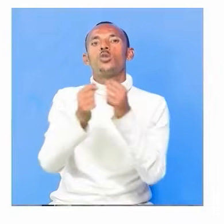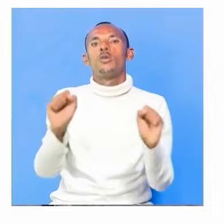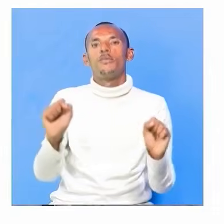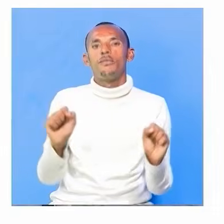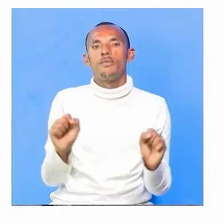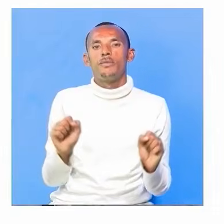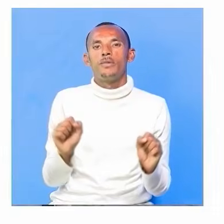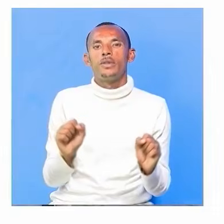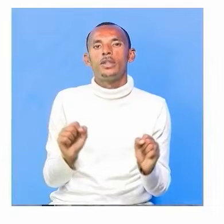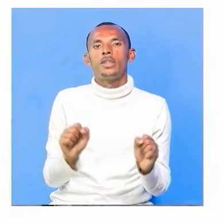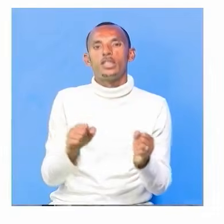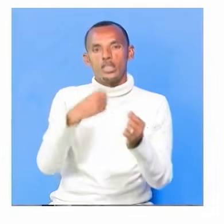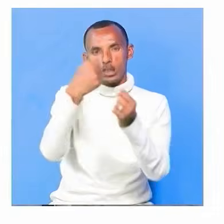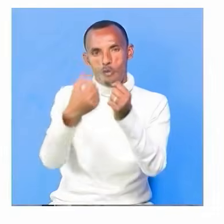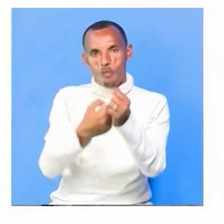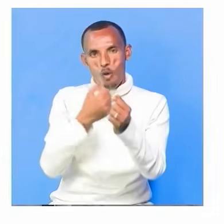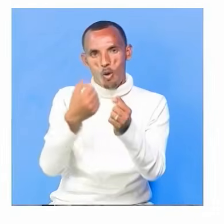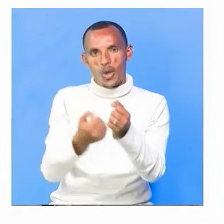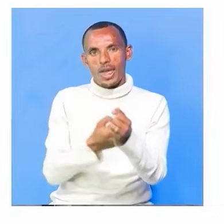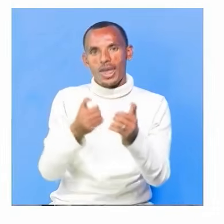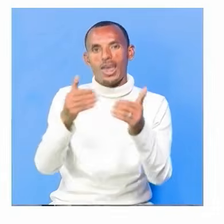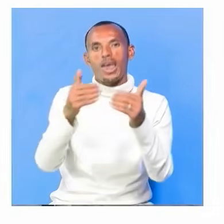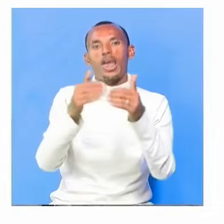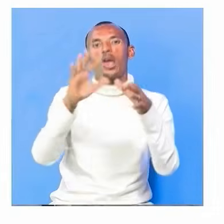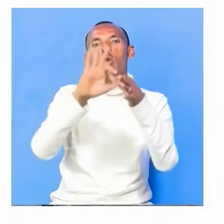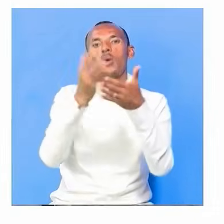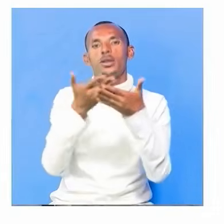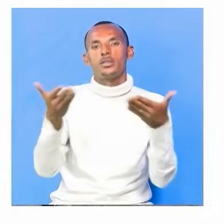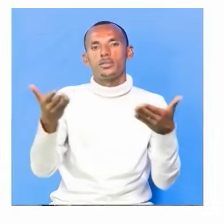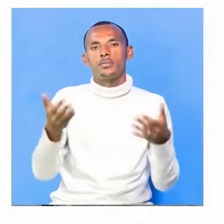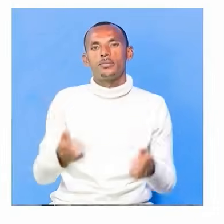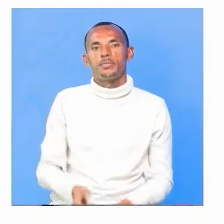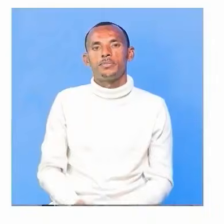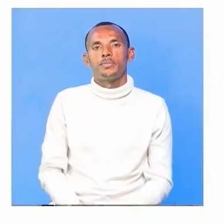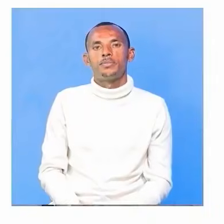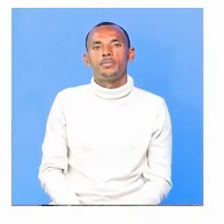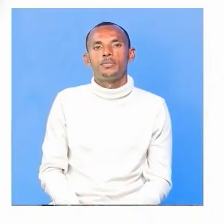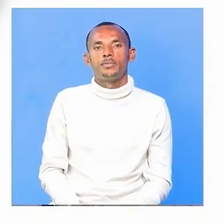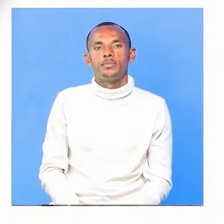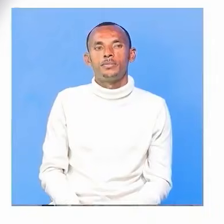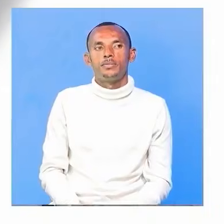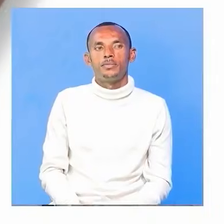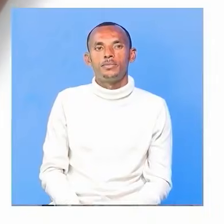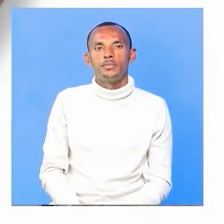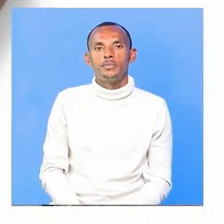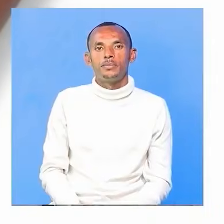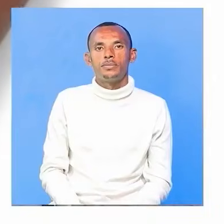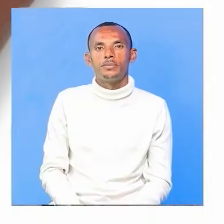solve the following equations.